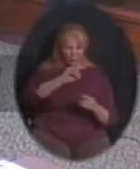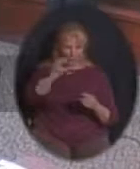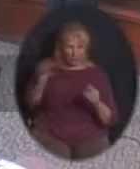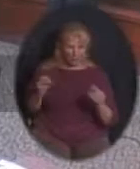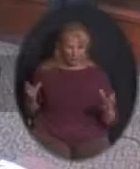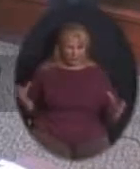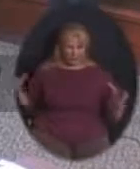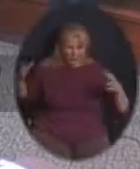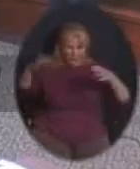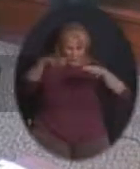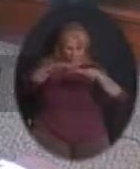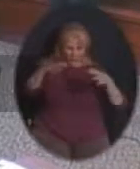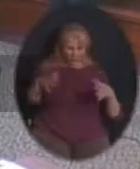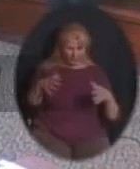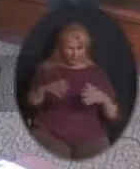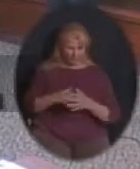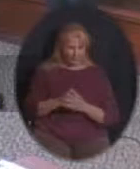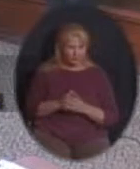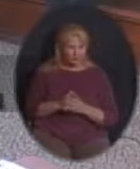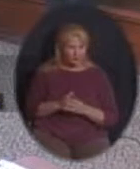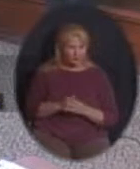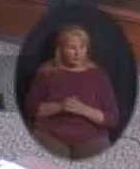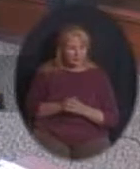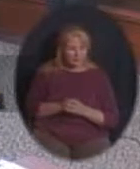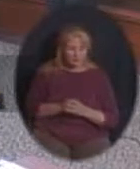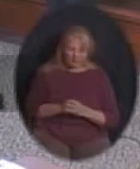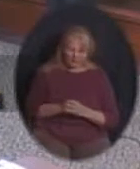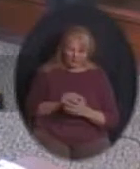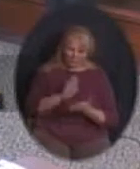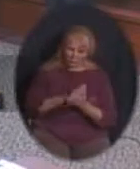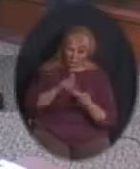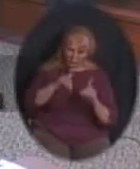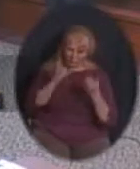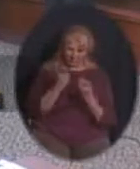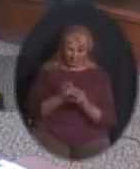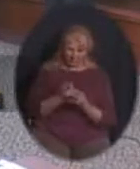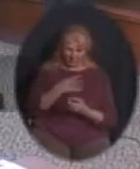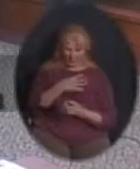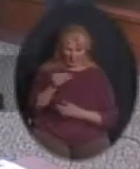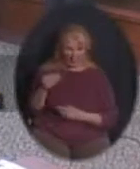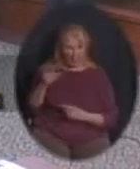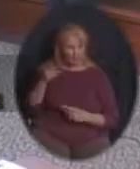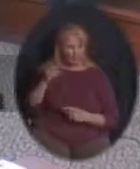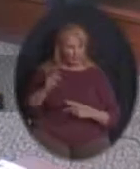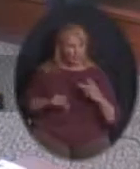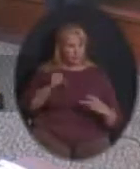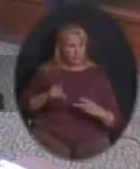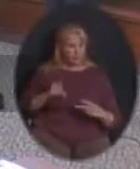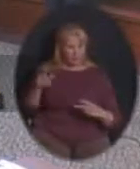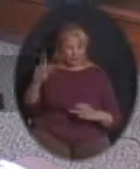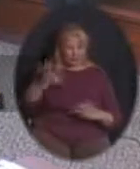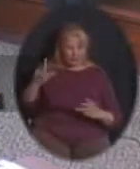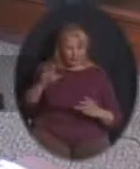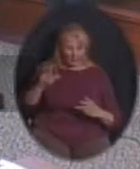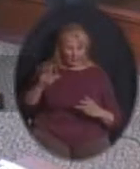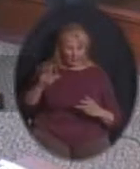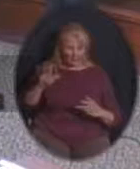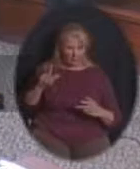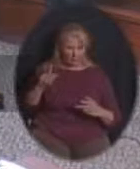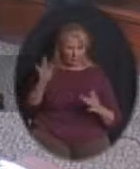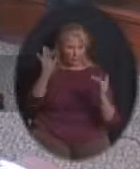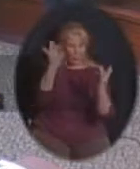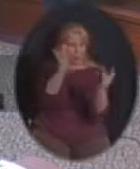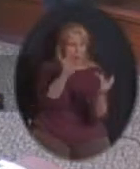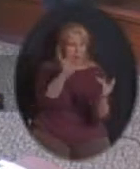resources, the expertise, and the influence of the City of Olathe, the school district, and the public library to effectively reach the community and